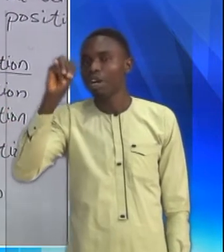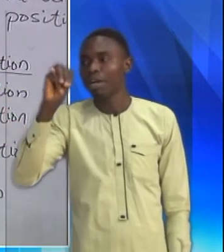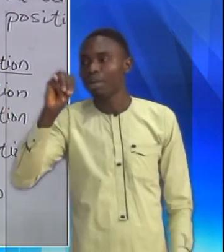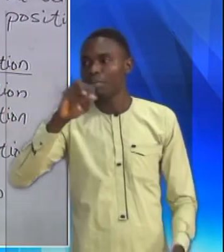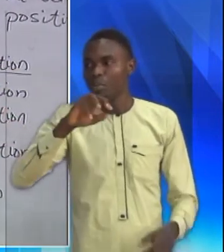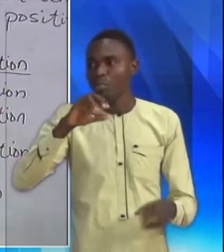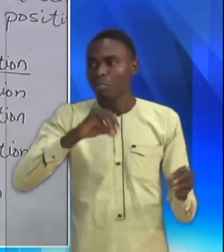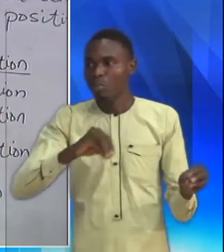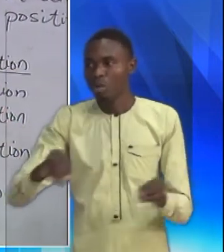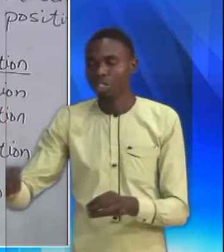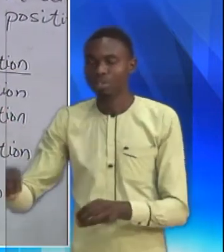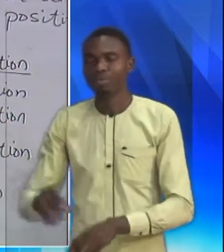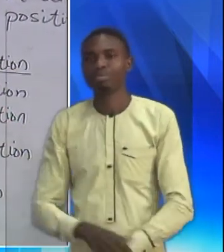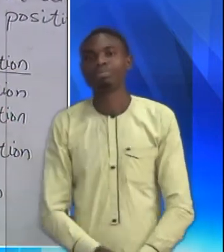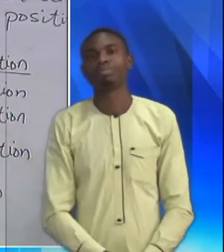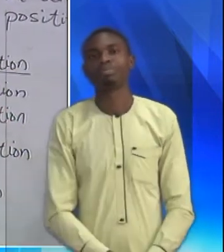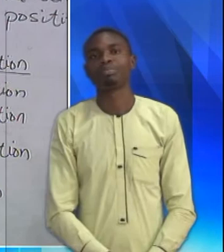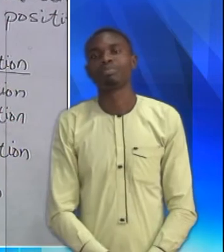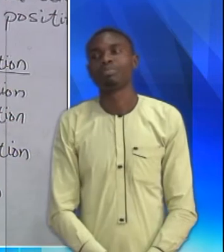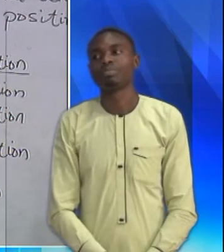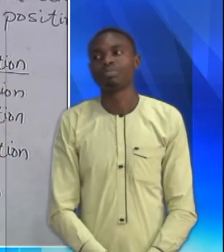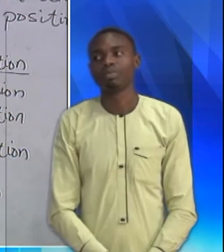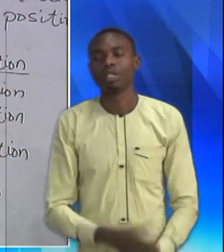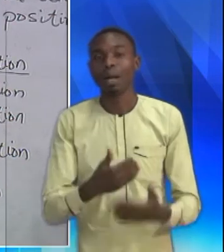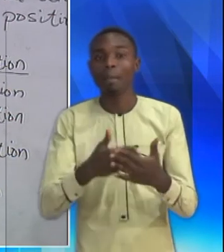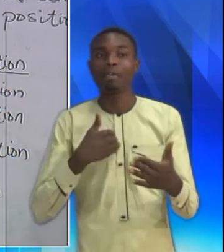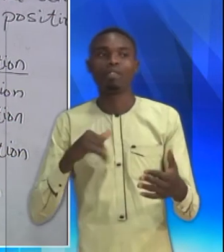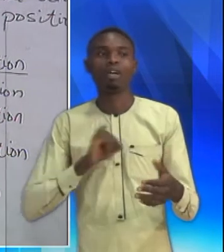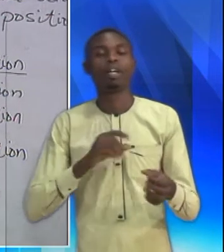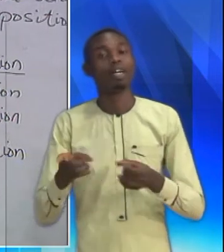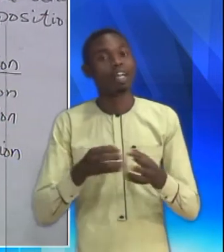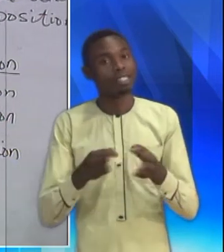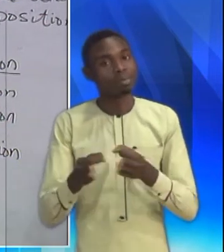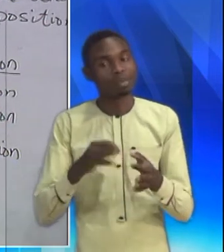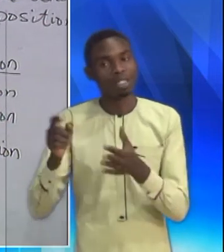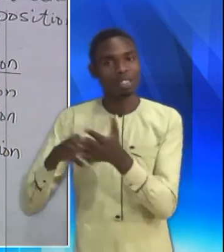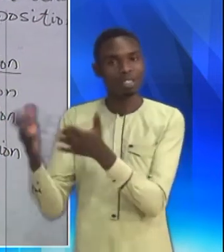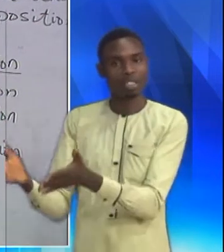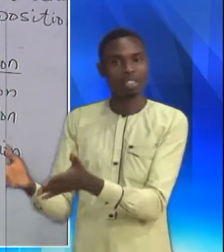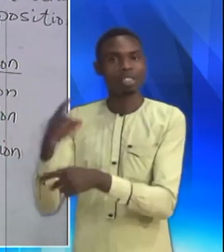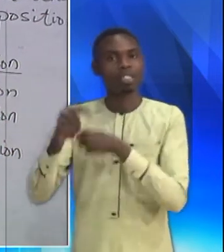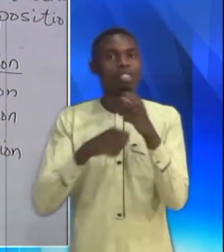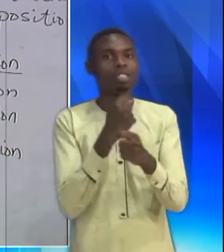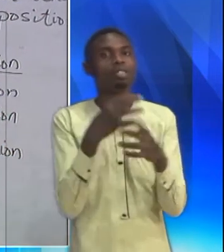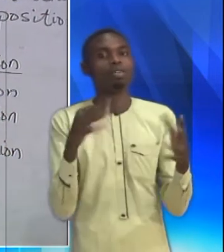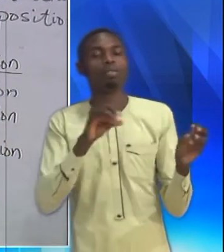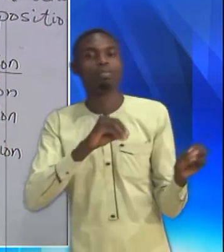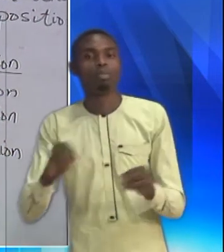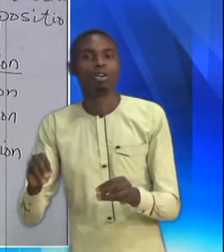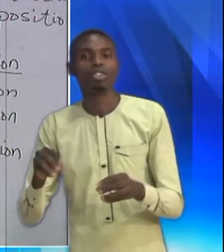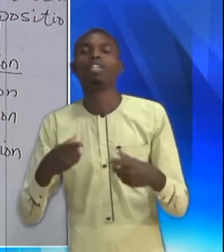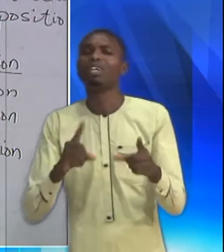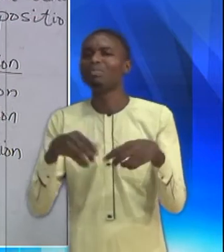Right? So before I explain these types of motion, let me give you alternate